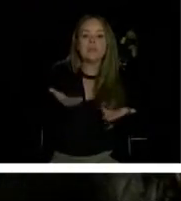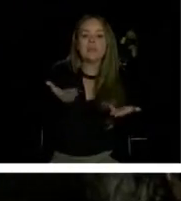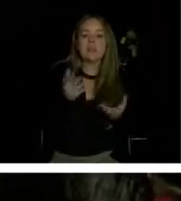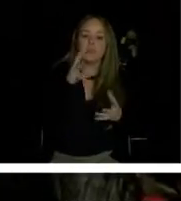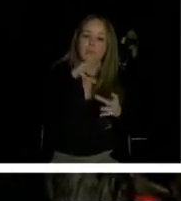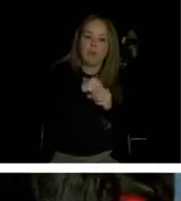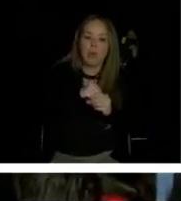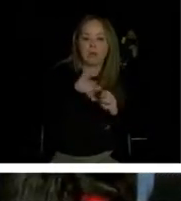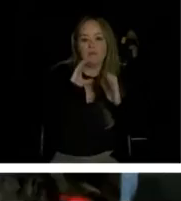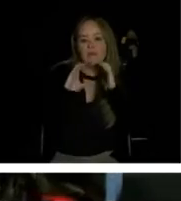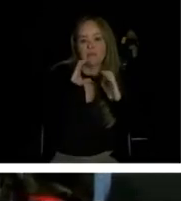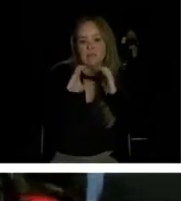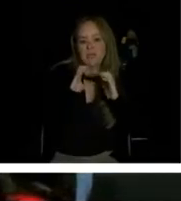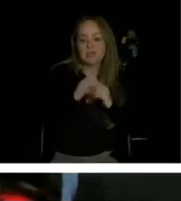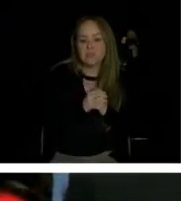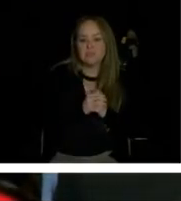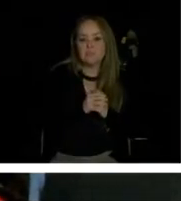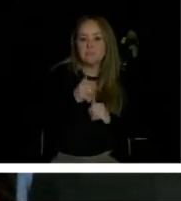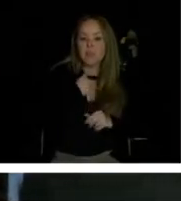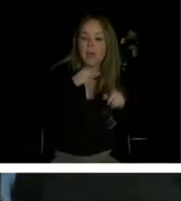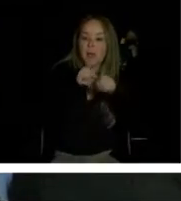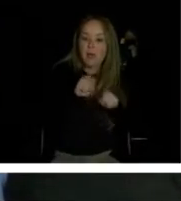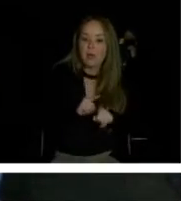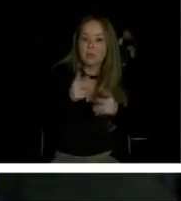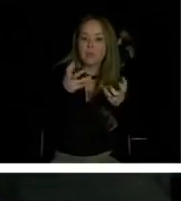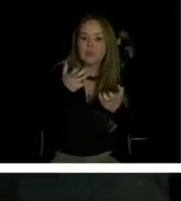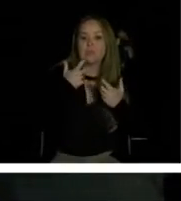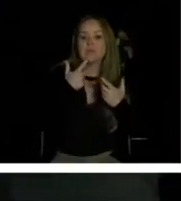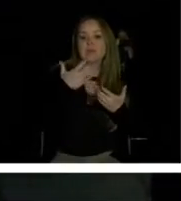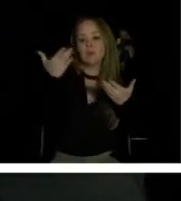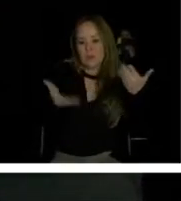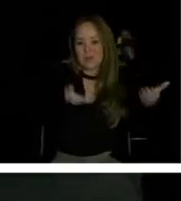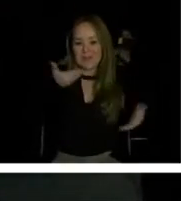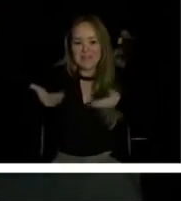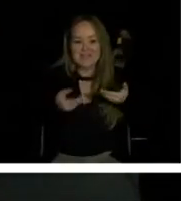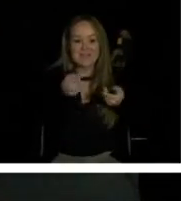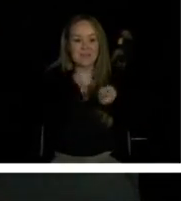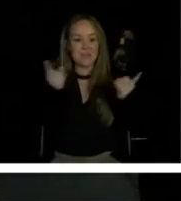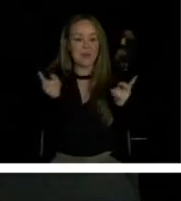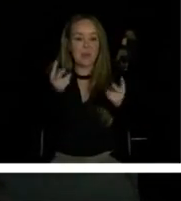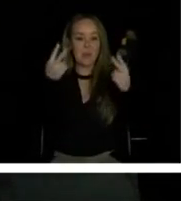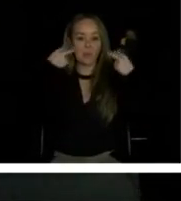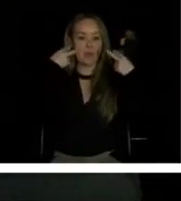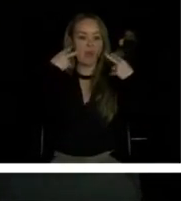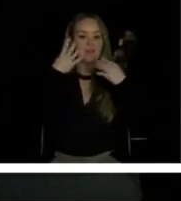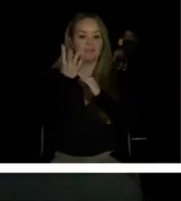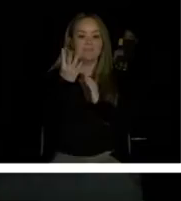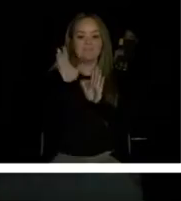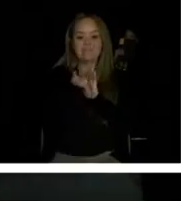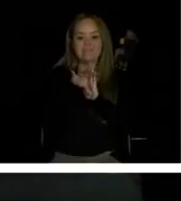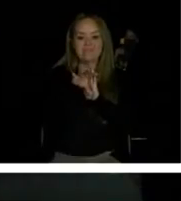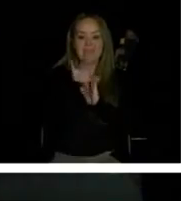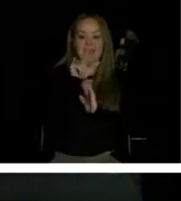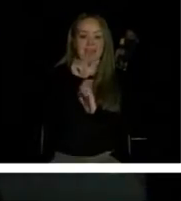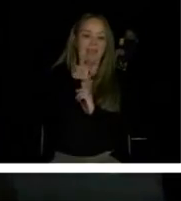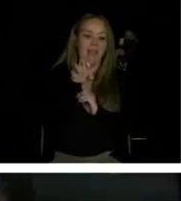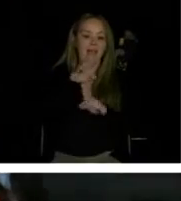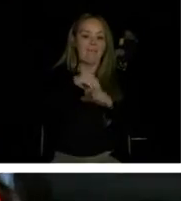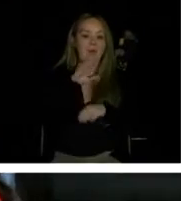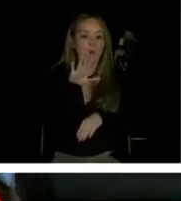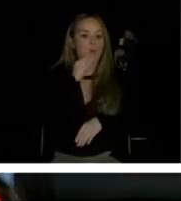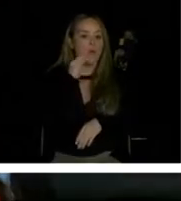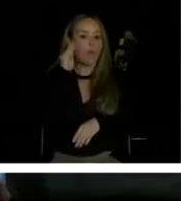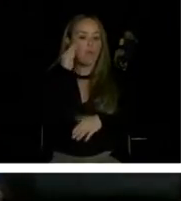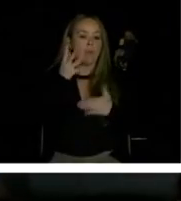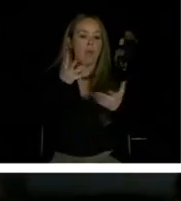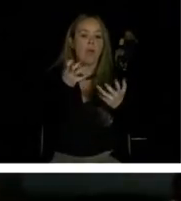being part of the conversation. I also want to say welcome to those of you who are watching this live stream at home. Again,